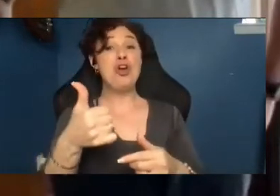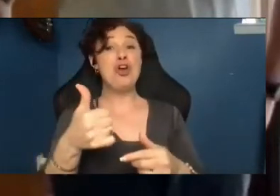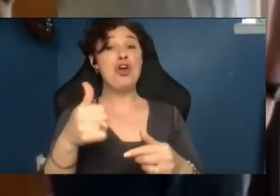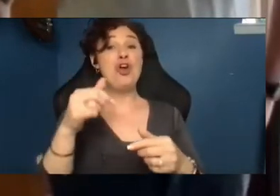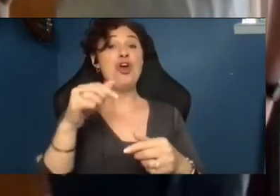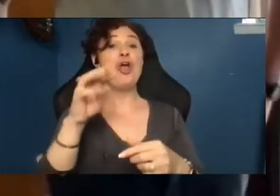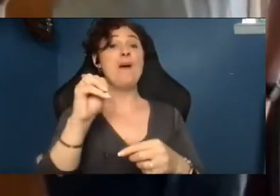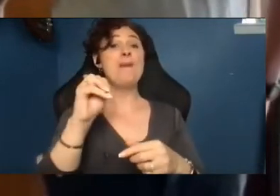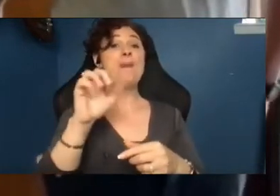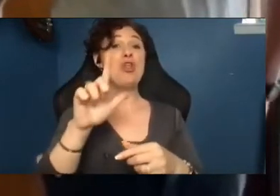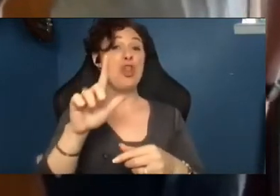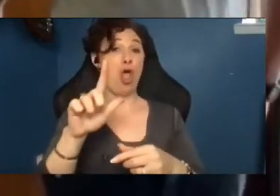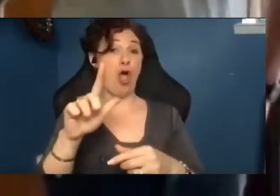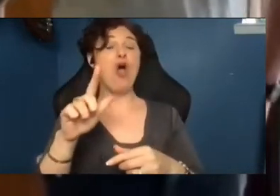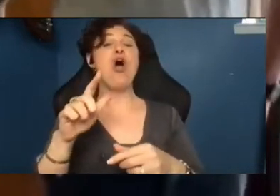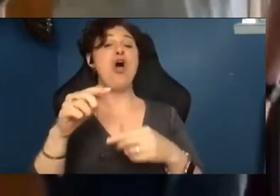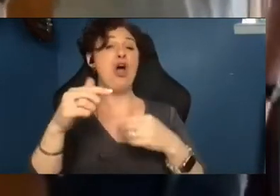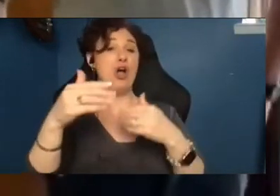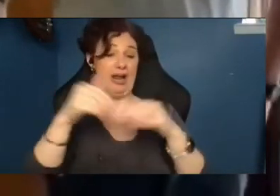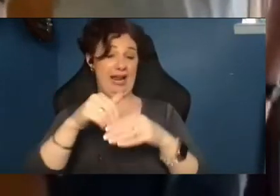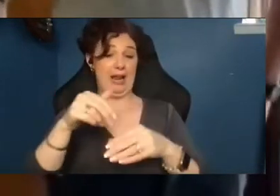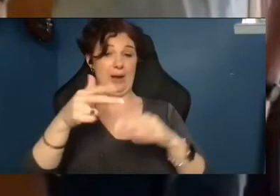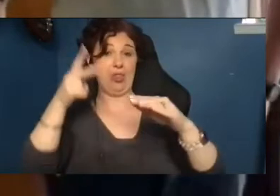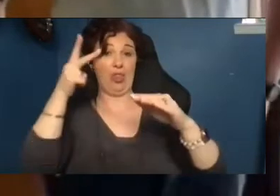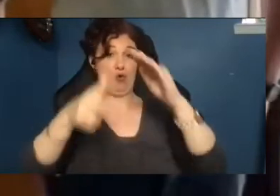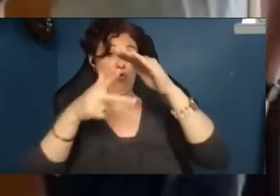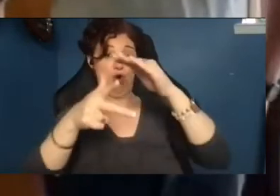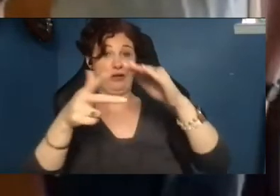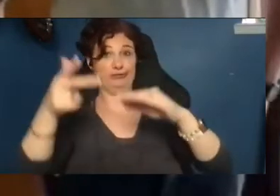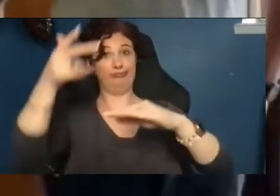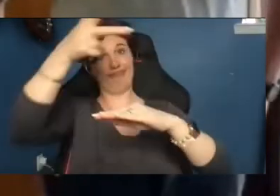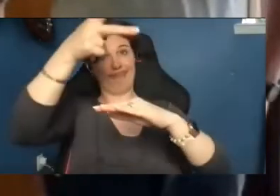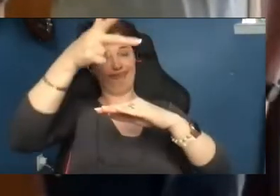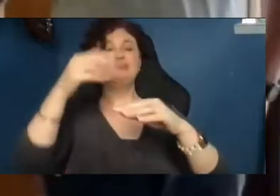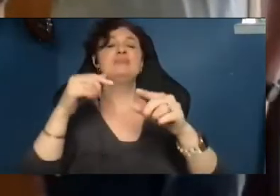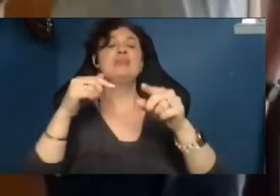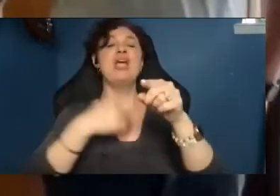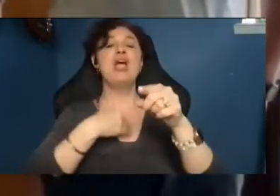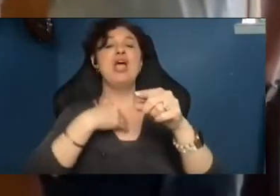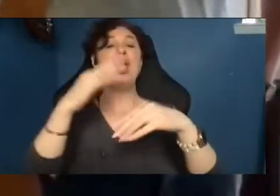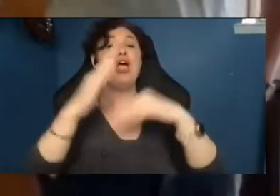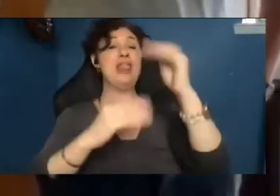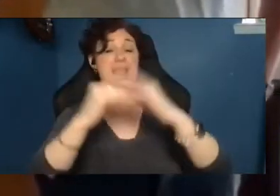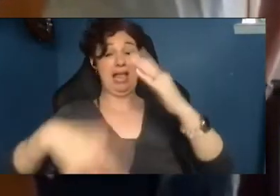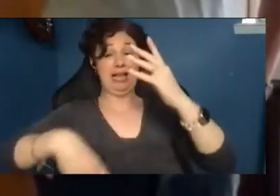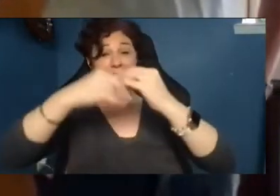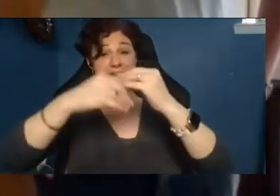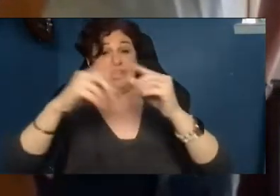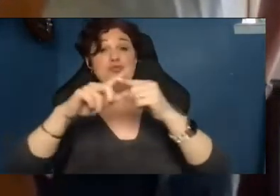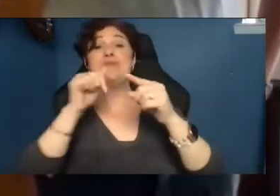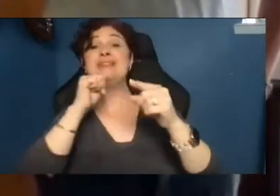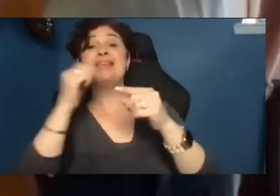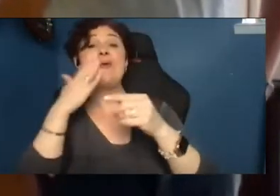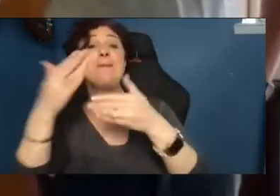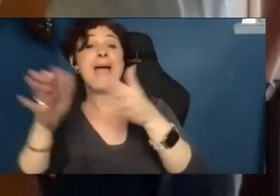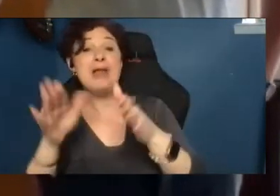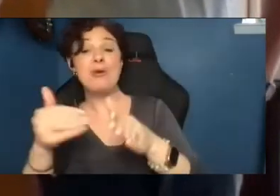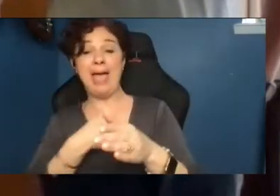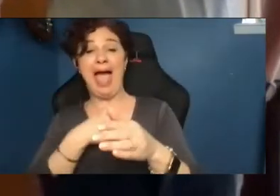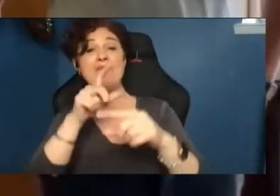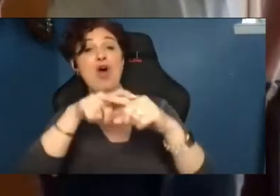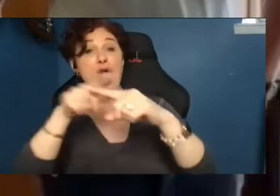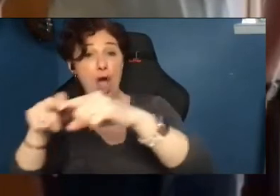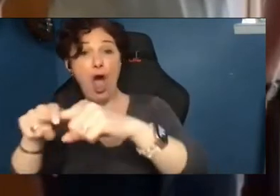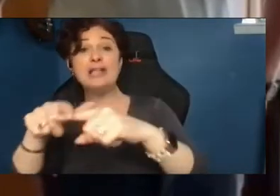above the garage. When Vera takes over, she builds that additional room that's attached to the secret bedroom, which has a closet